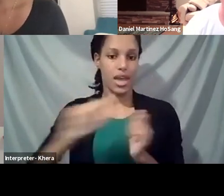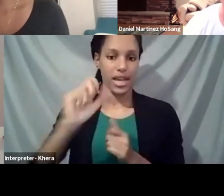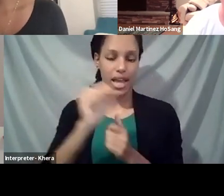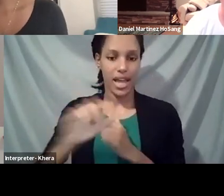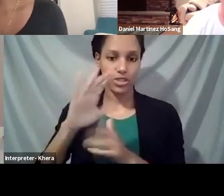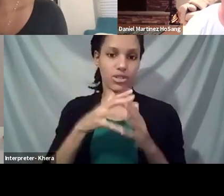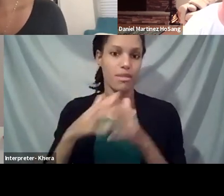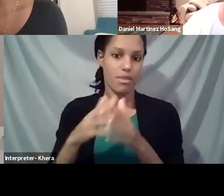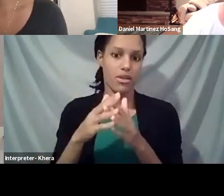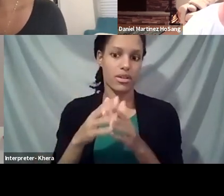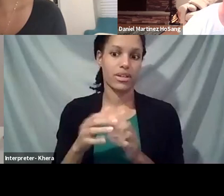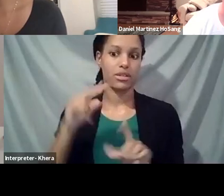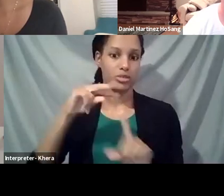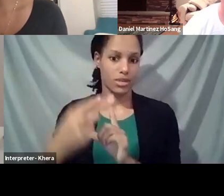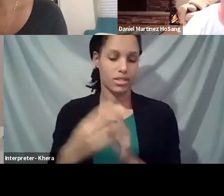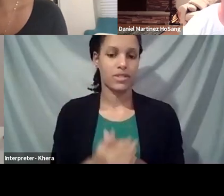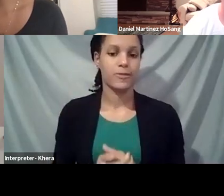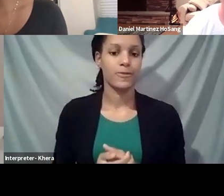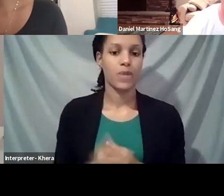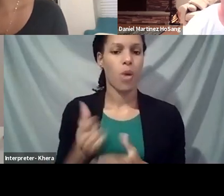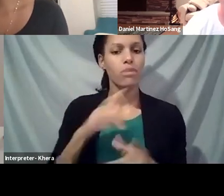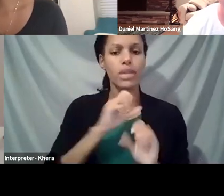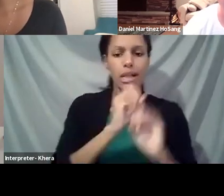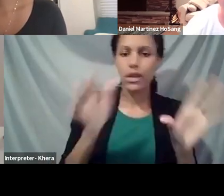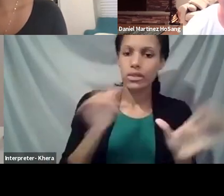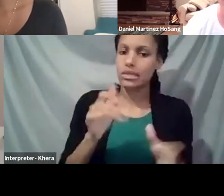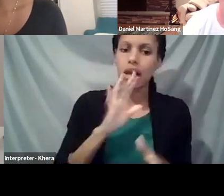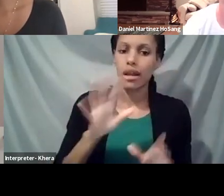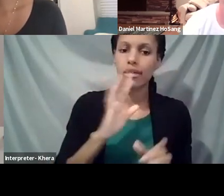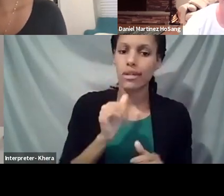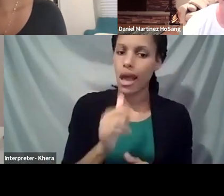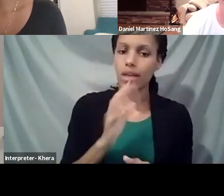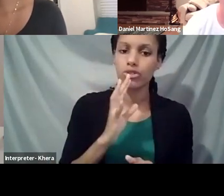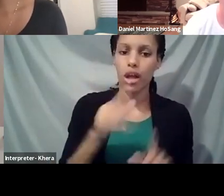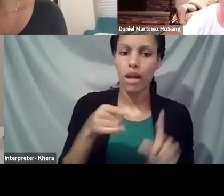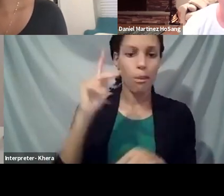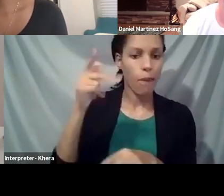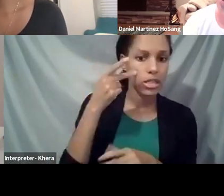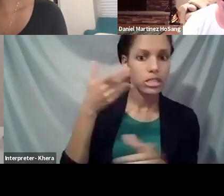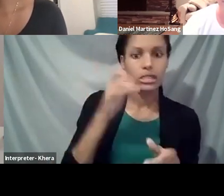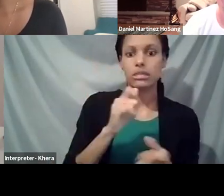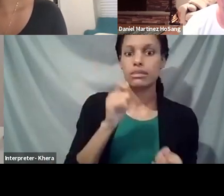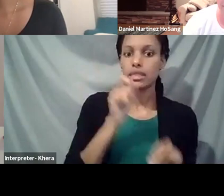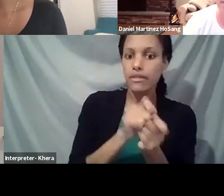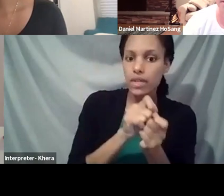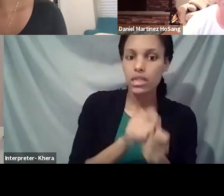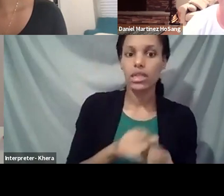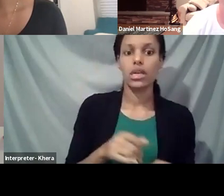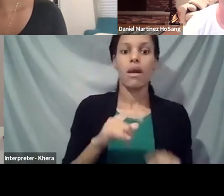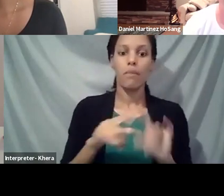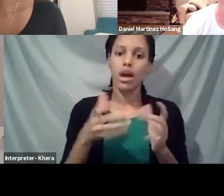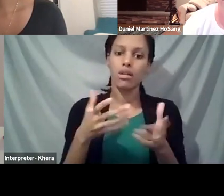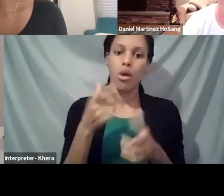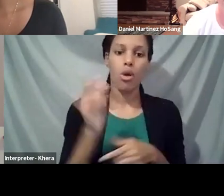a debate about politics, policy, or morality. We trust that everyone listening also brings diverse and